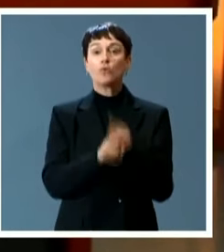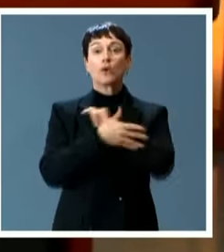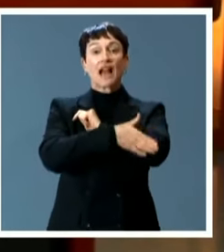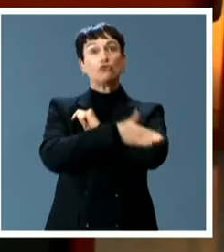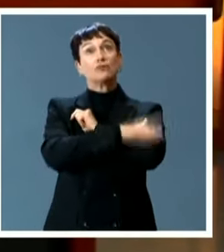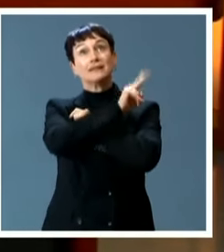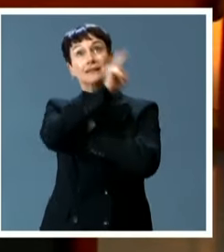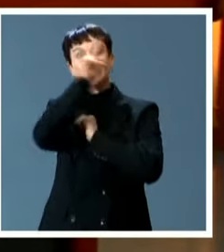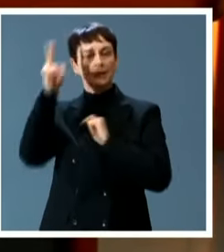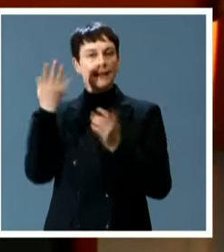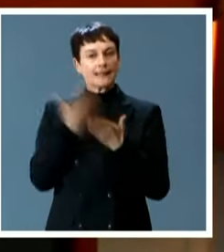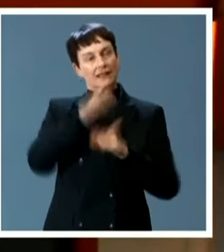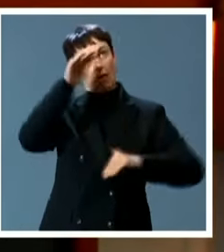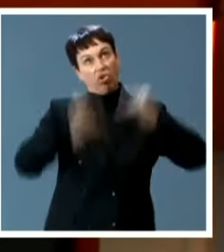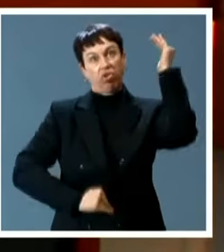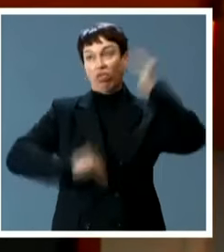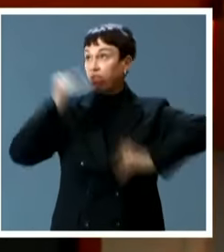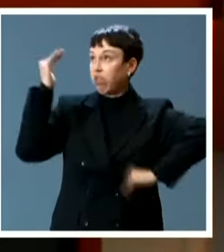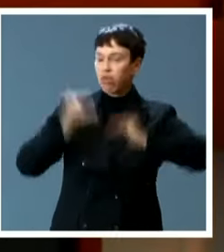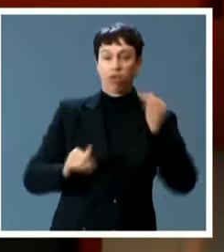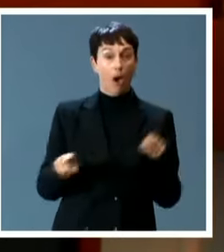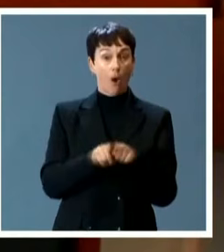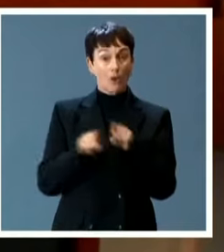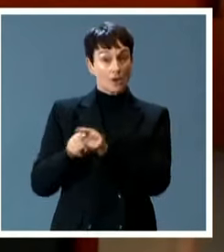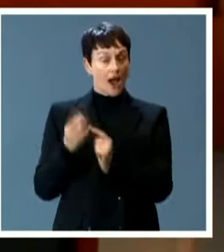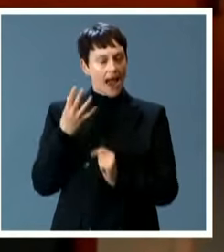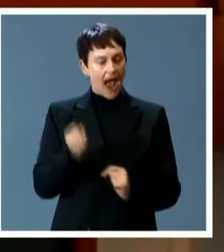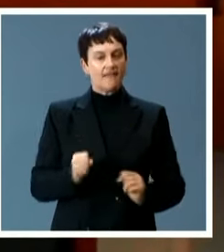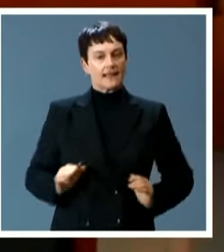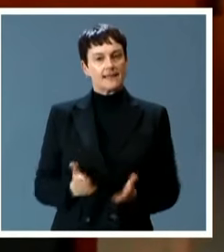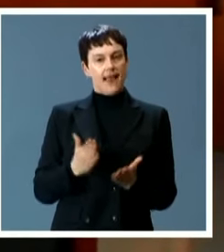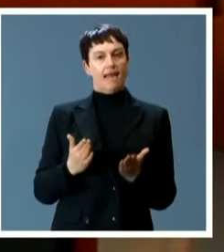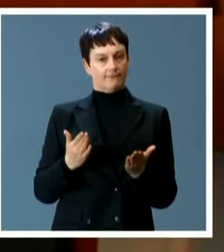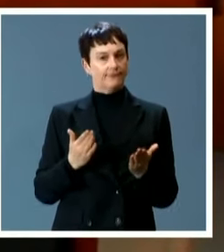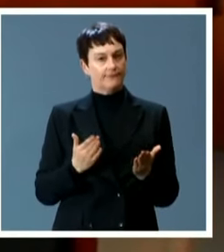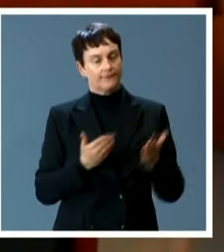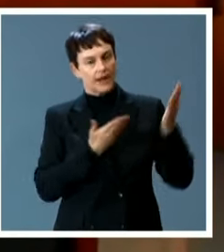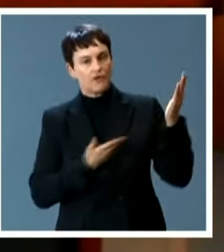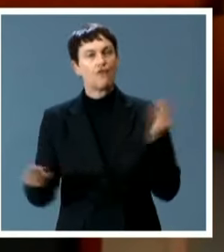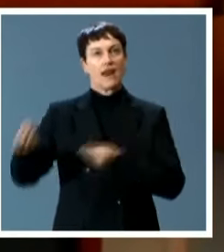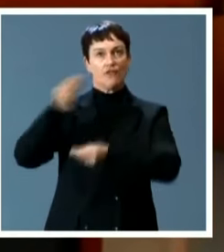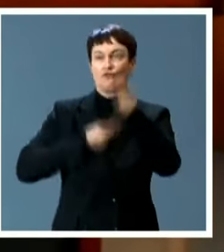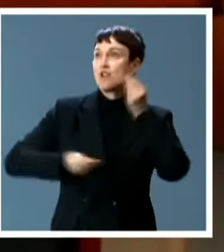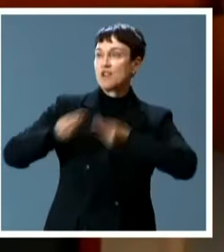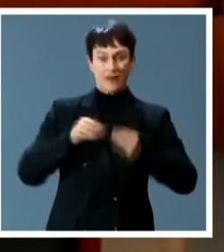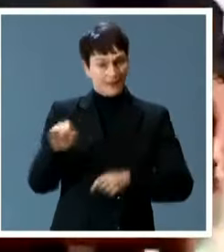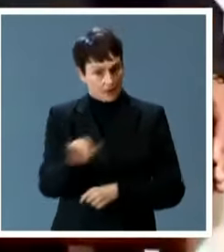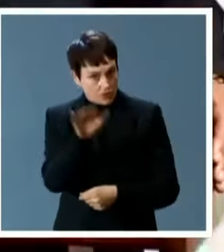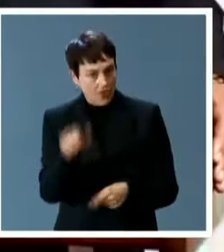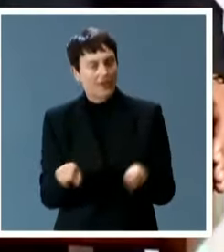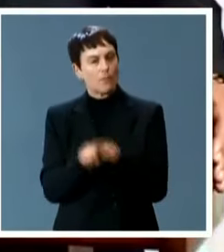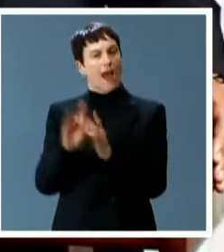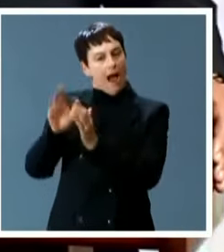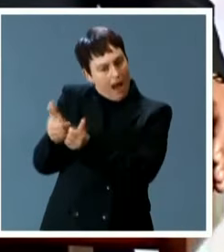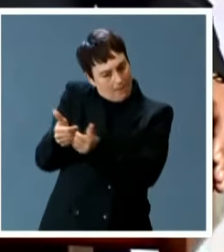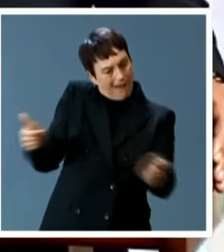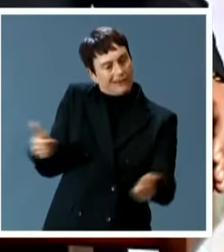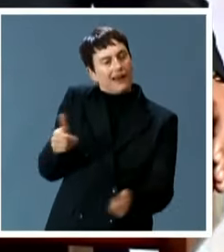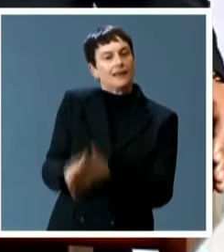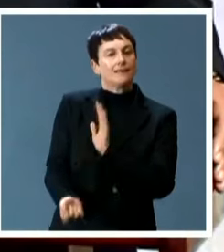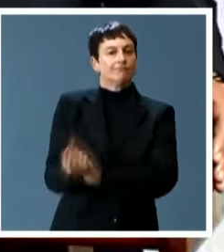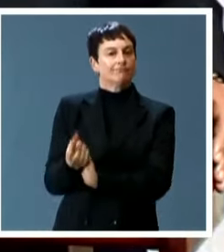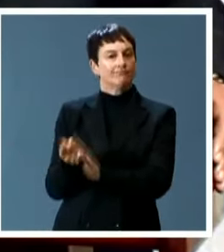including the evils of the transatlantic slave trade and the apartheid regime here in South Africa. After the Second World